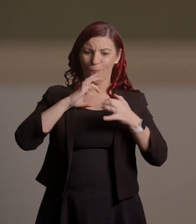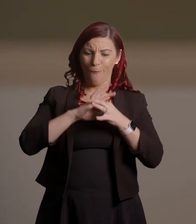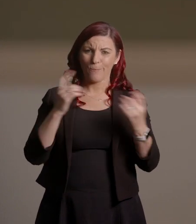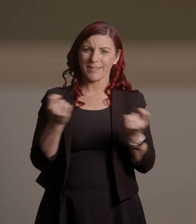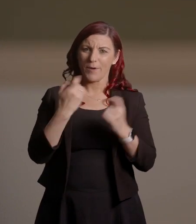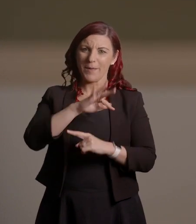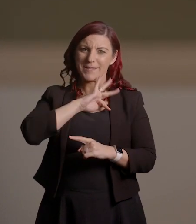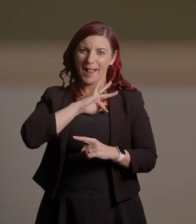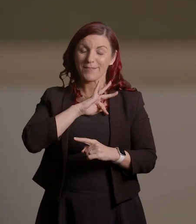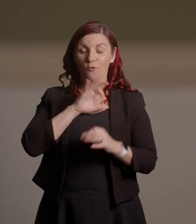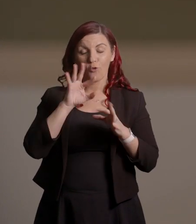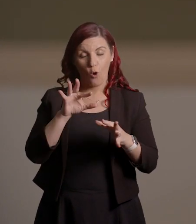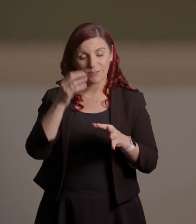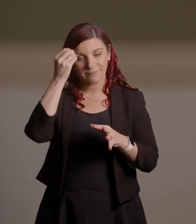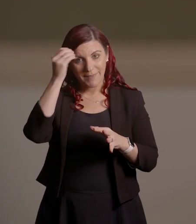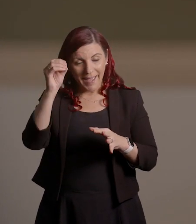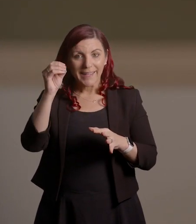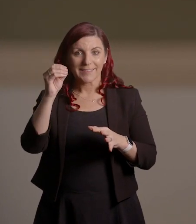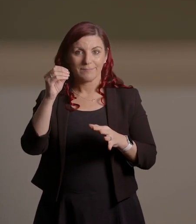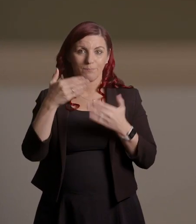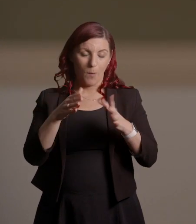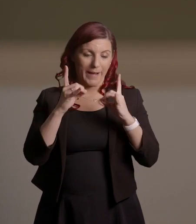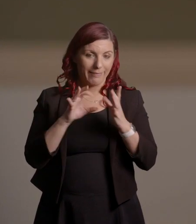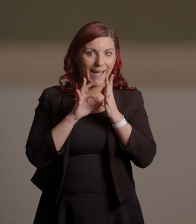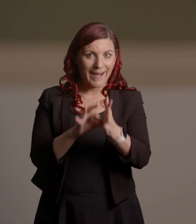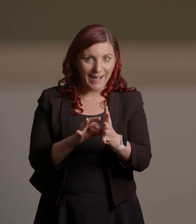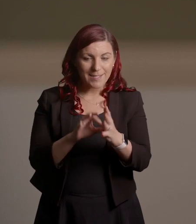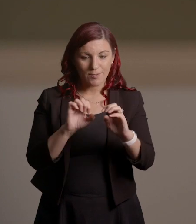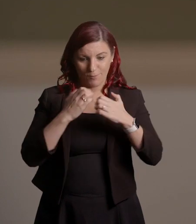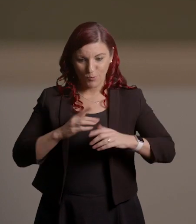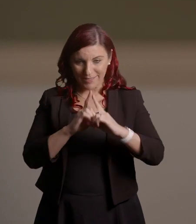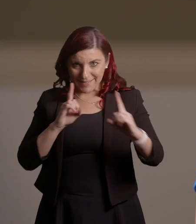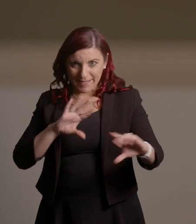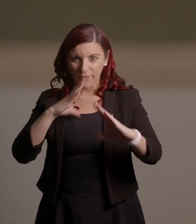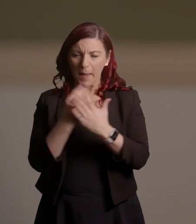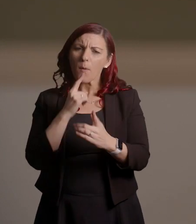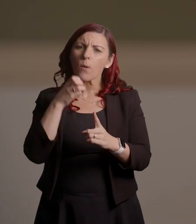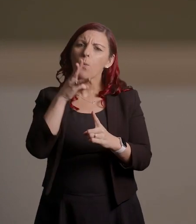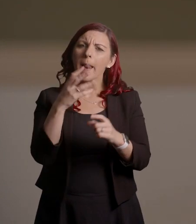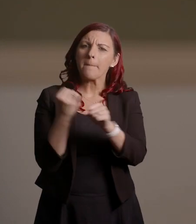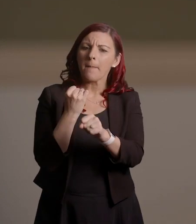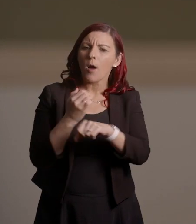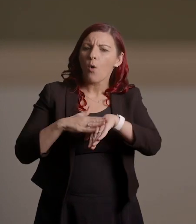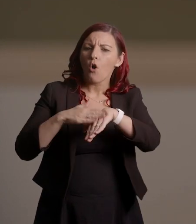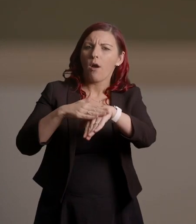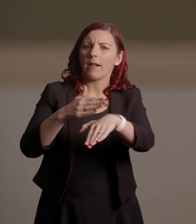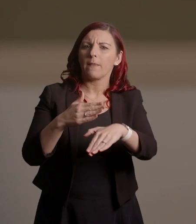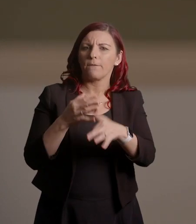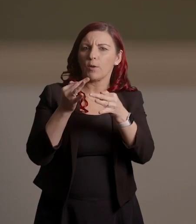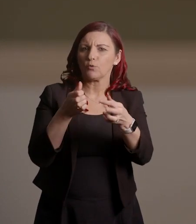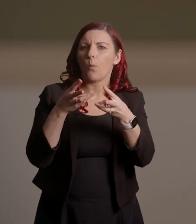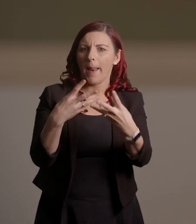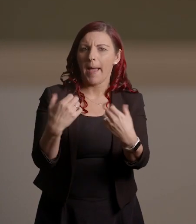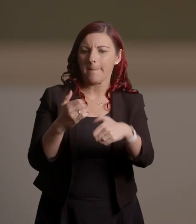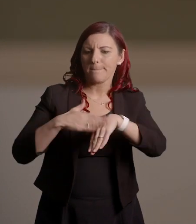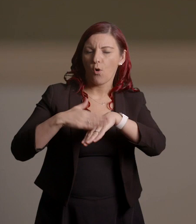home themselves within social distancing guidelines, of course. But the city will be marking things in